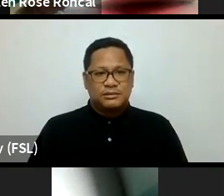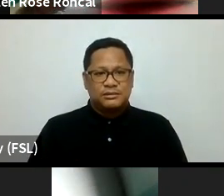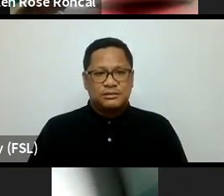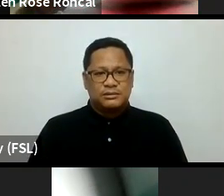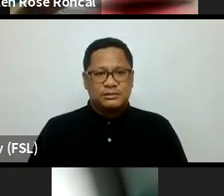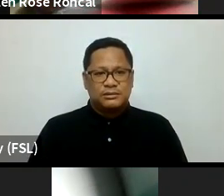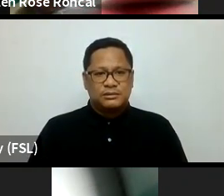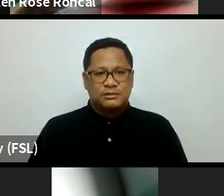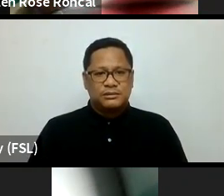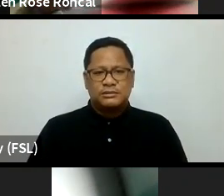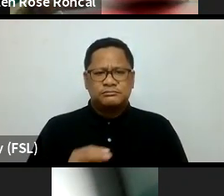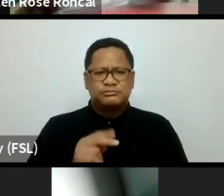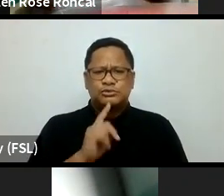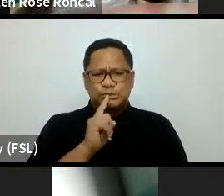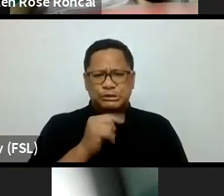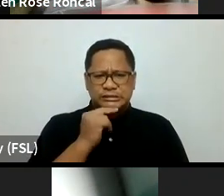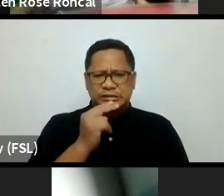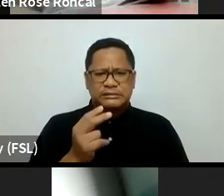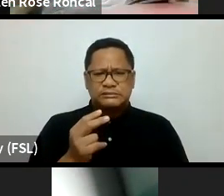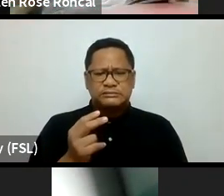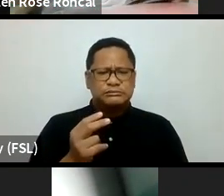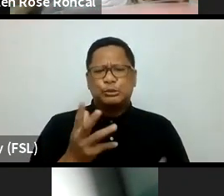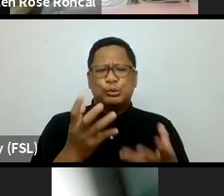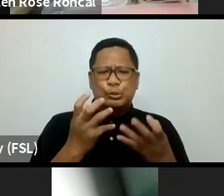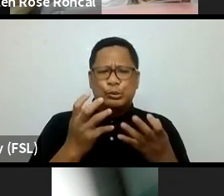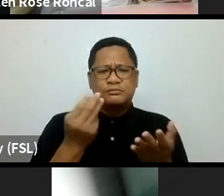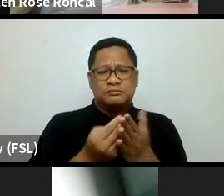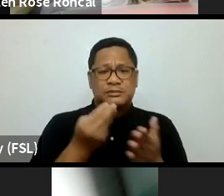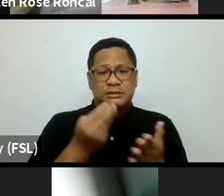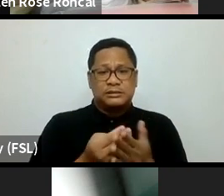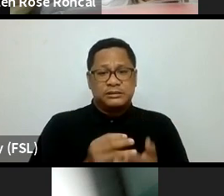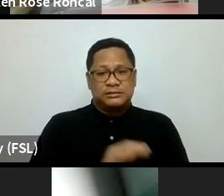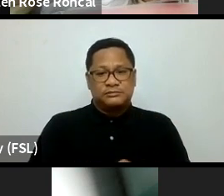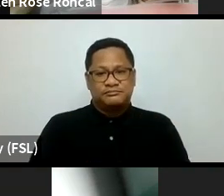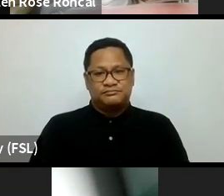don't really crave for money. You know, we don't really